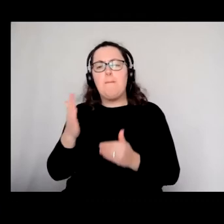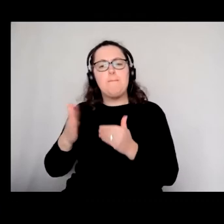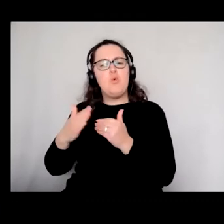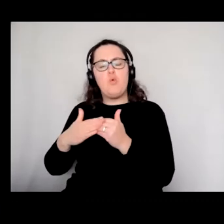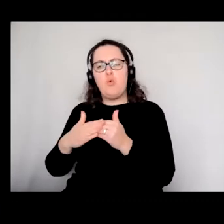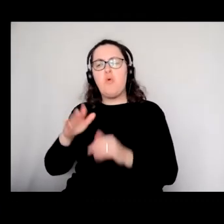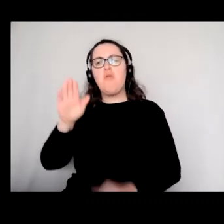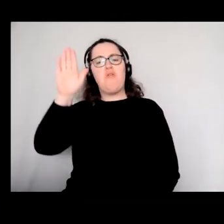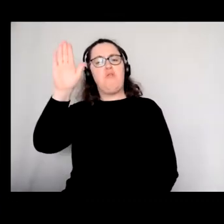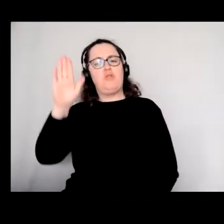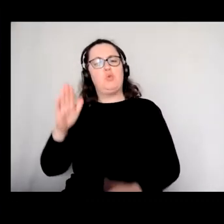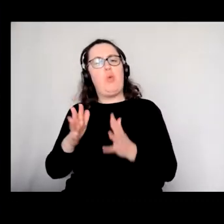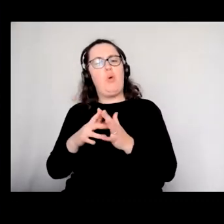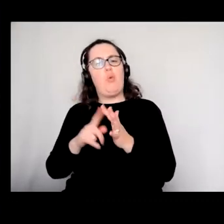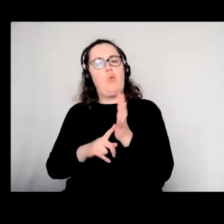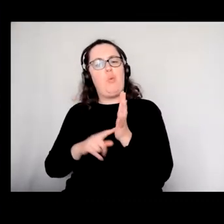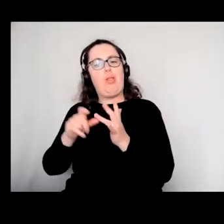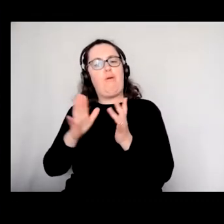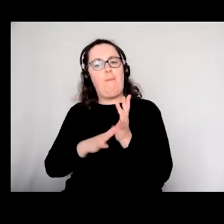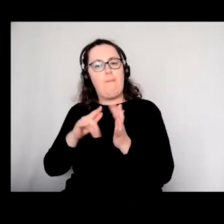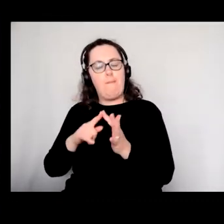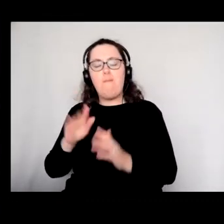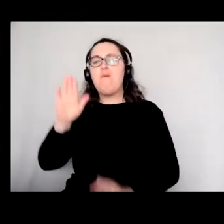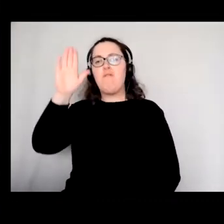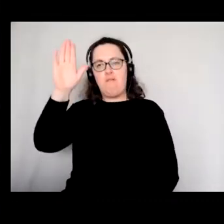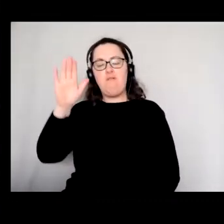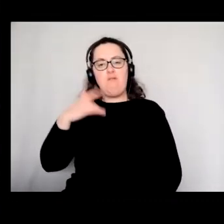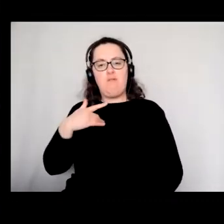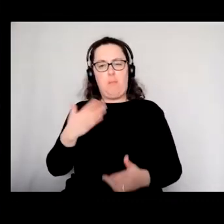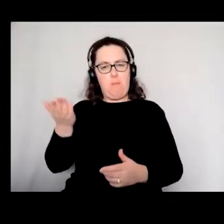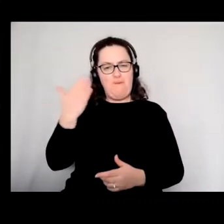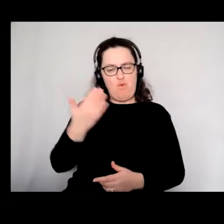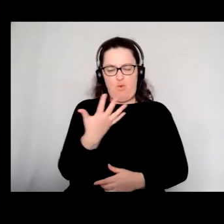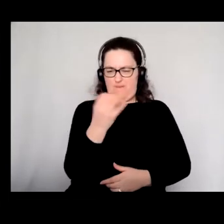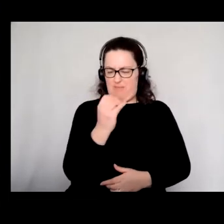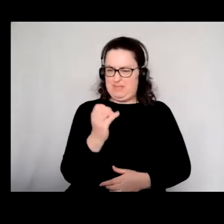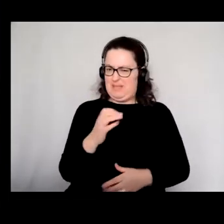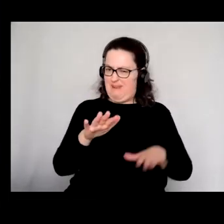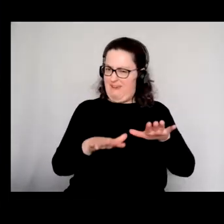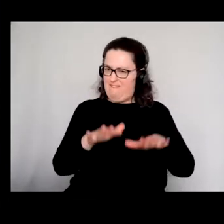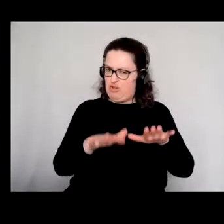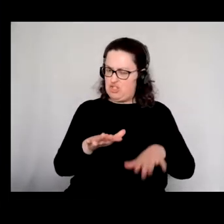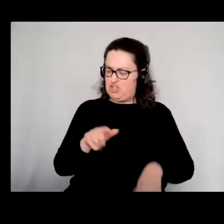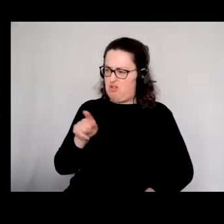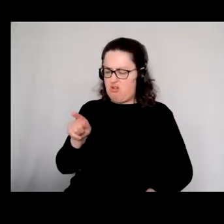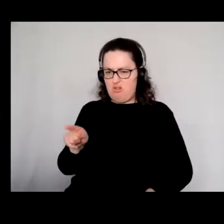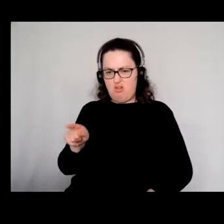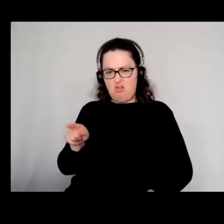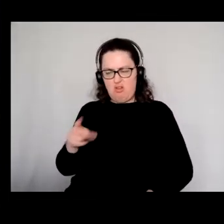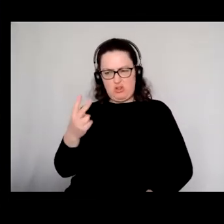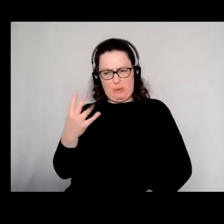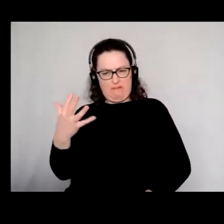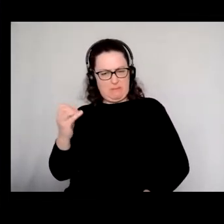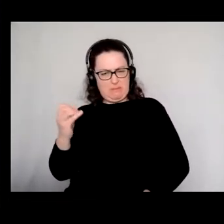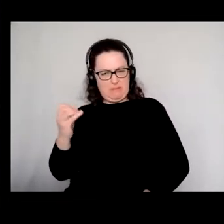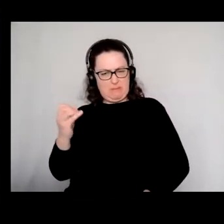welcome, 12% identified as disabled people against a 5% average. And surely that's important when